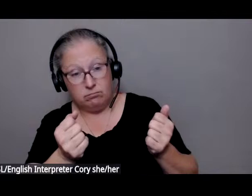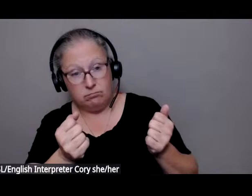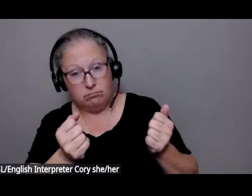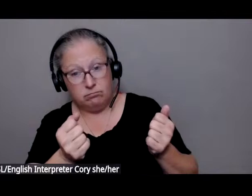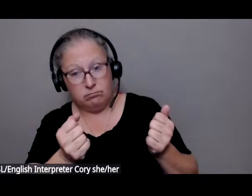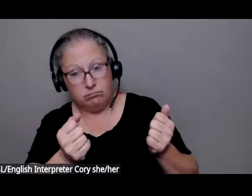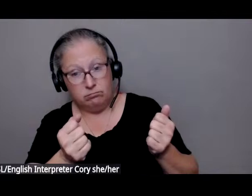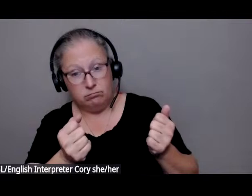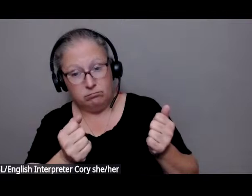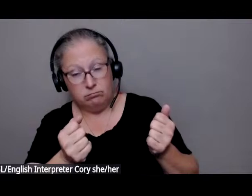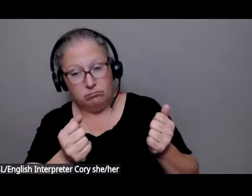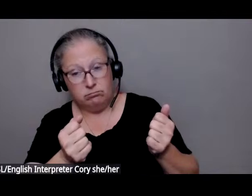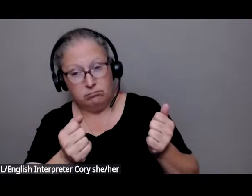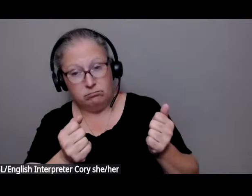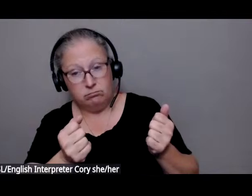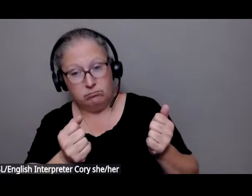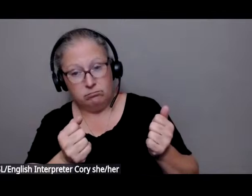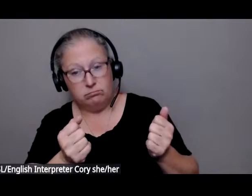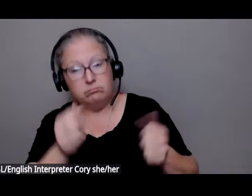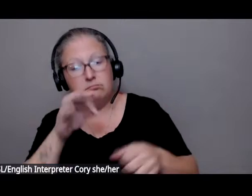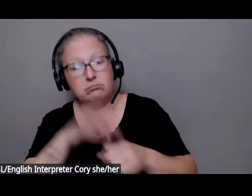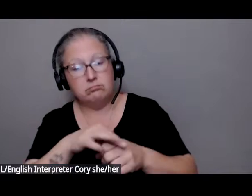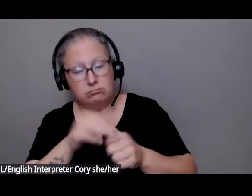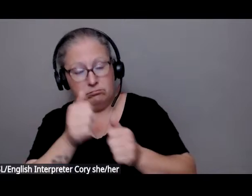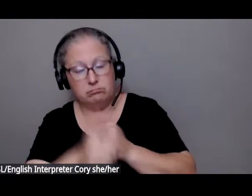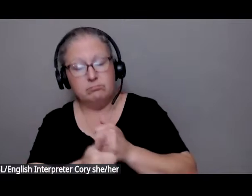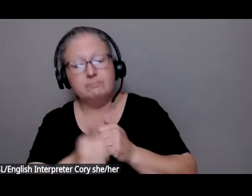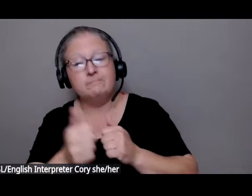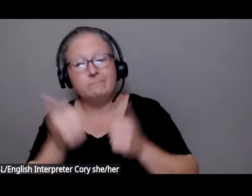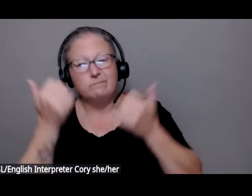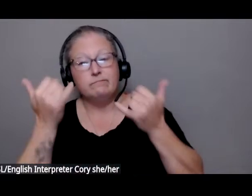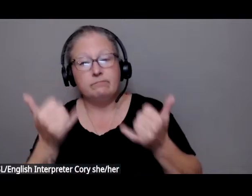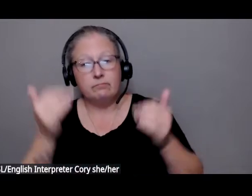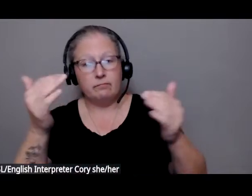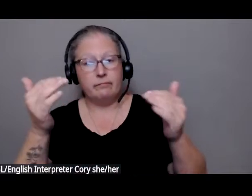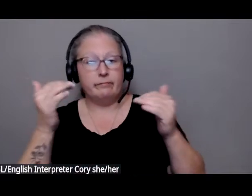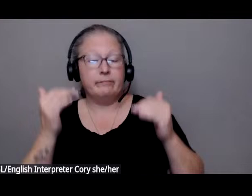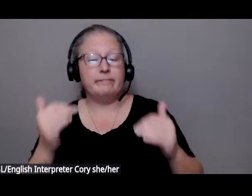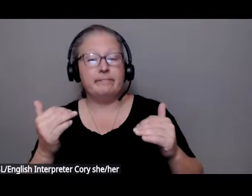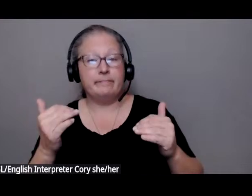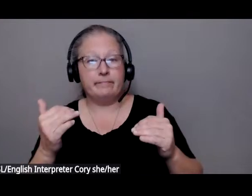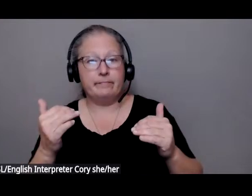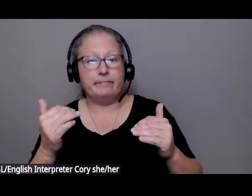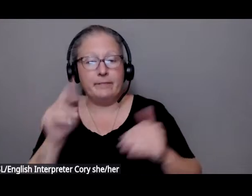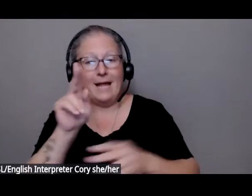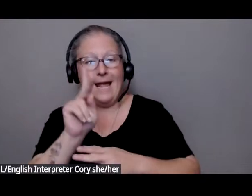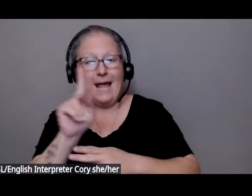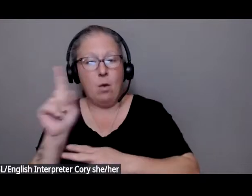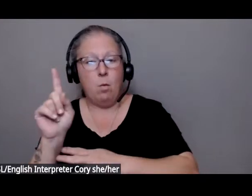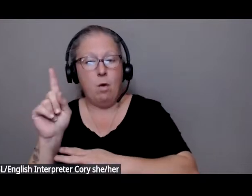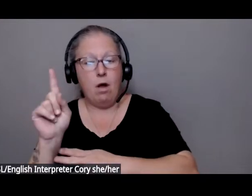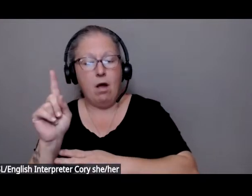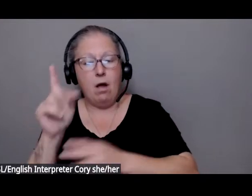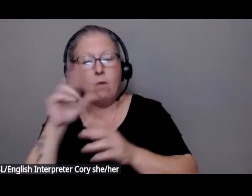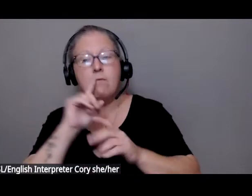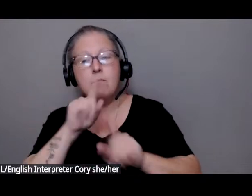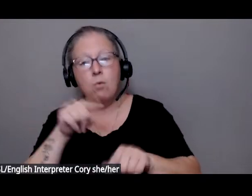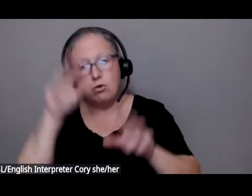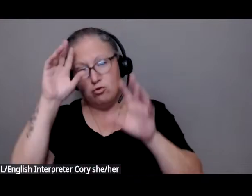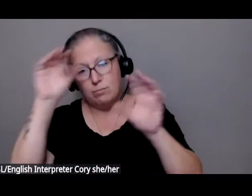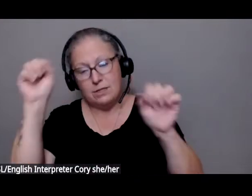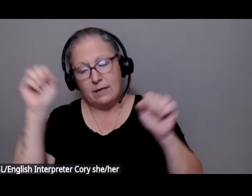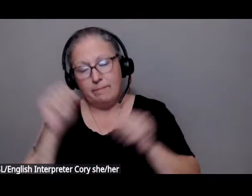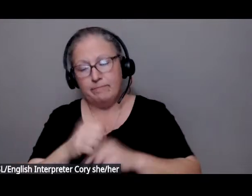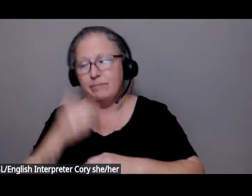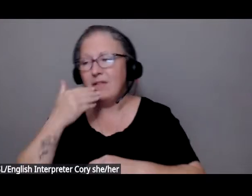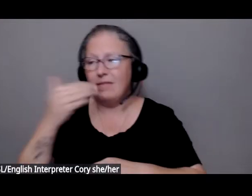Okay. Motion carries. We will now move to K1, report of the superintendent. Thank you